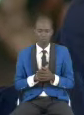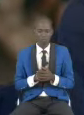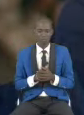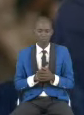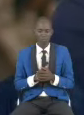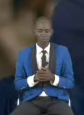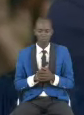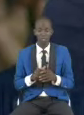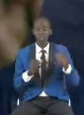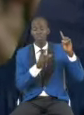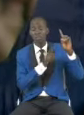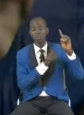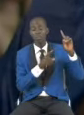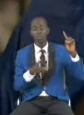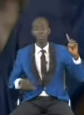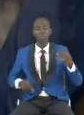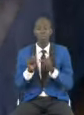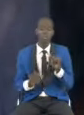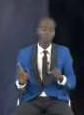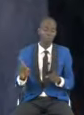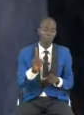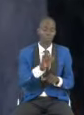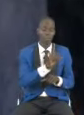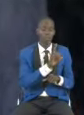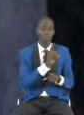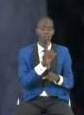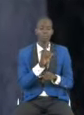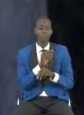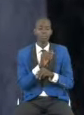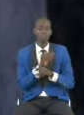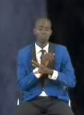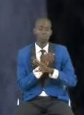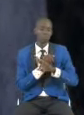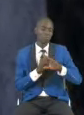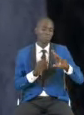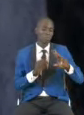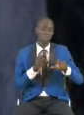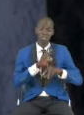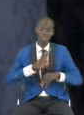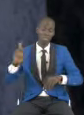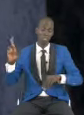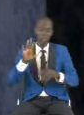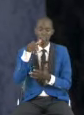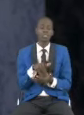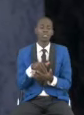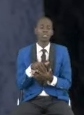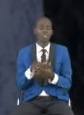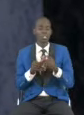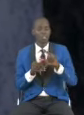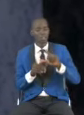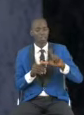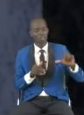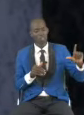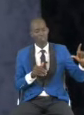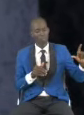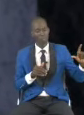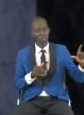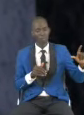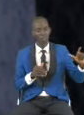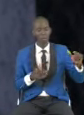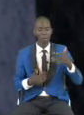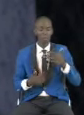Lord, everyone, right, center, left,